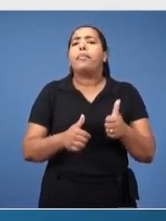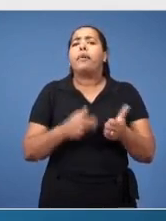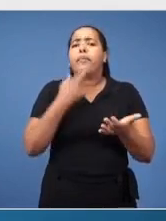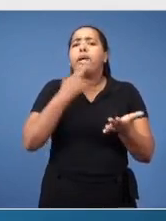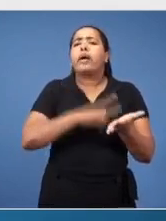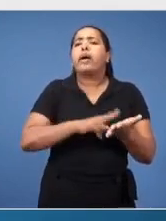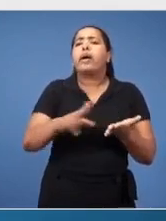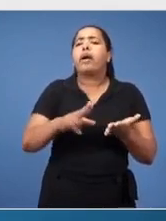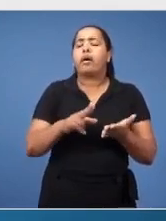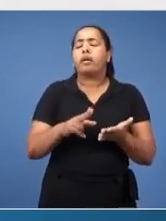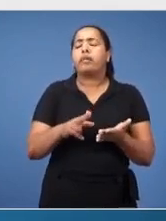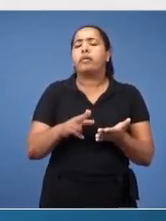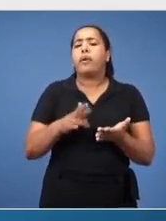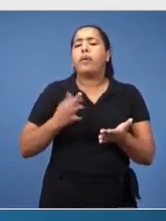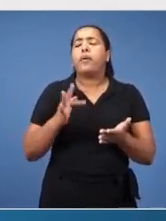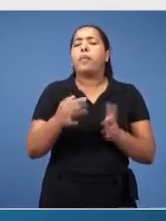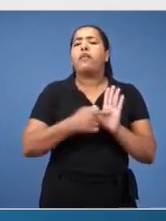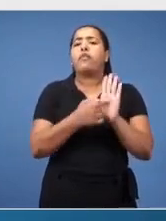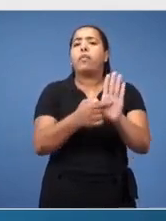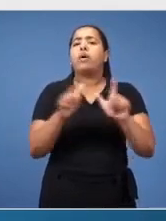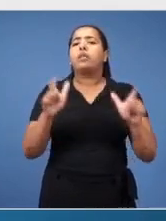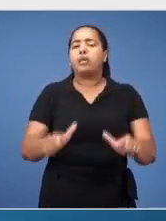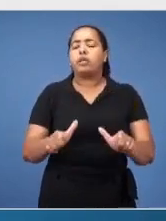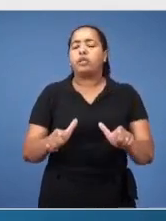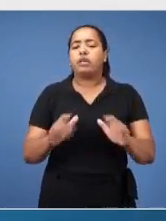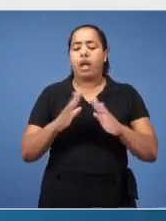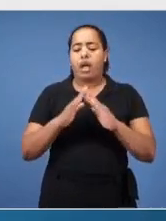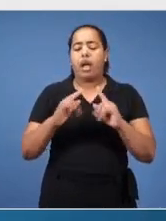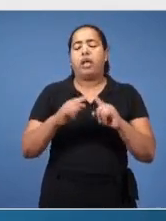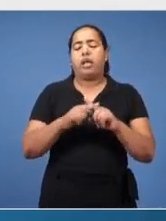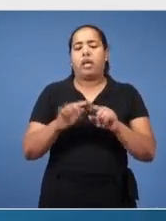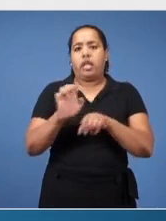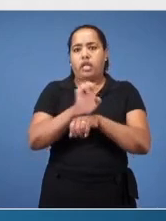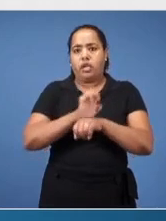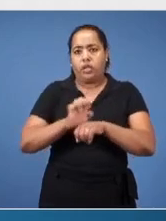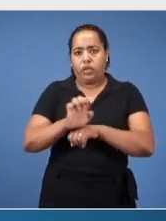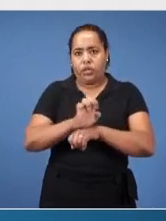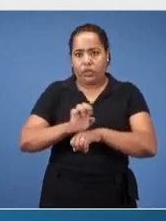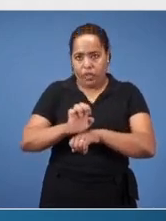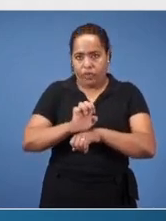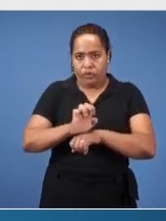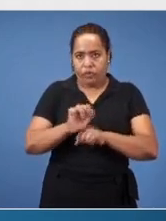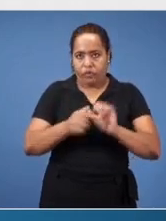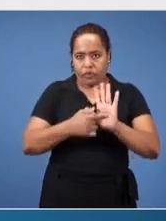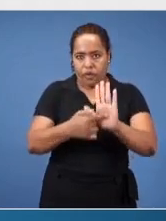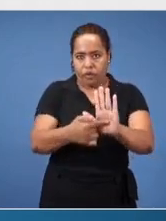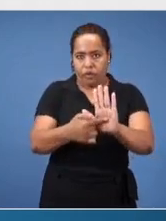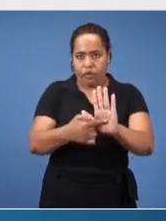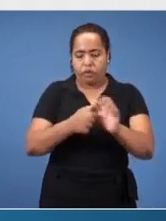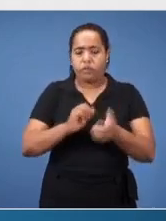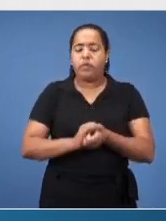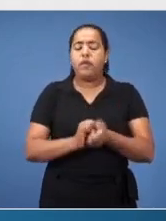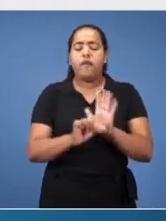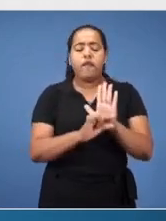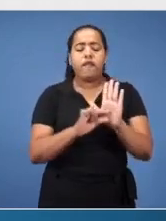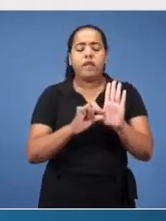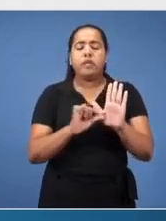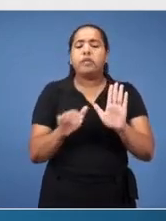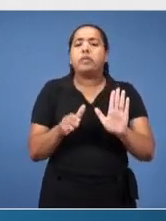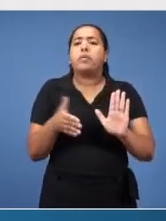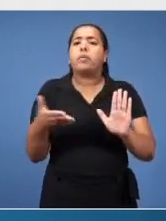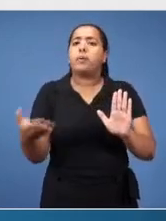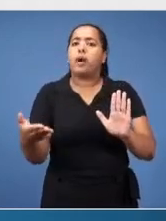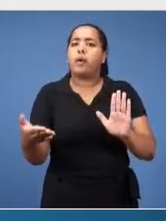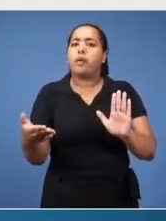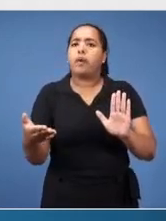letter? What is the first letter? Church of Ephesus. Very well. What is the